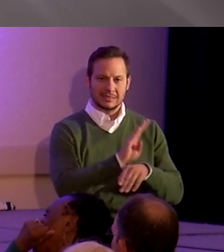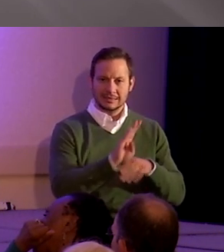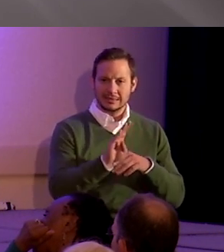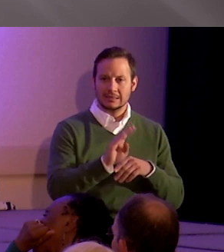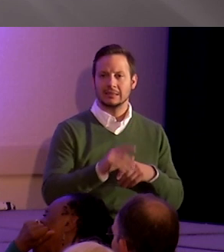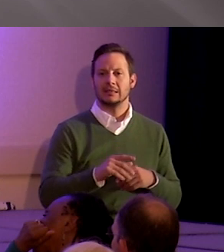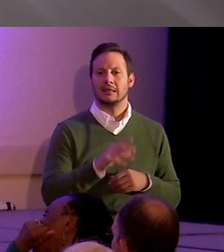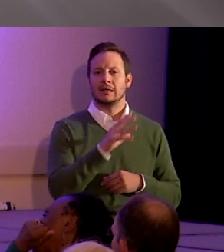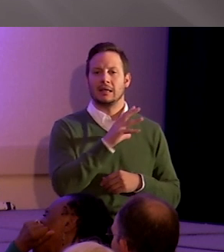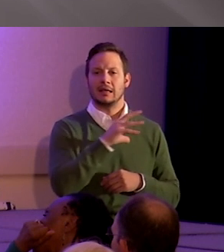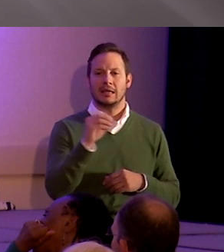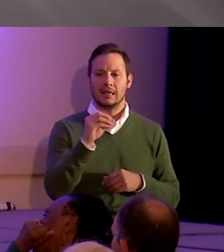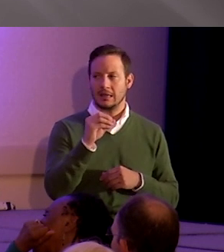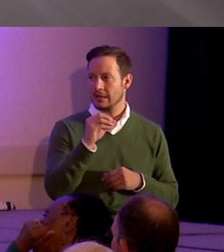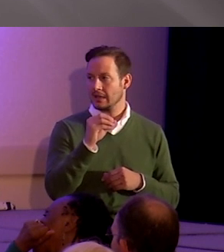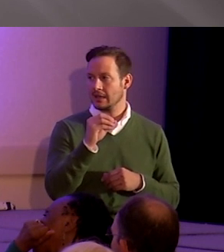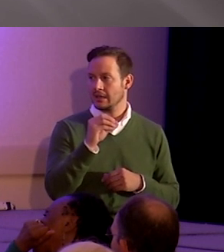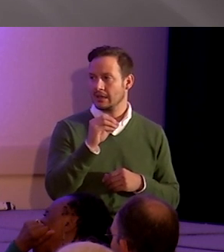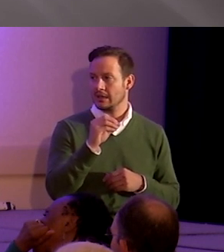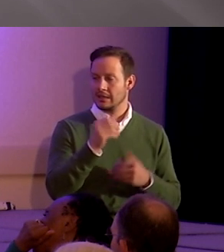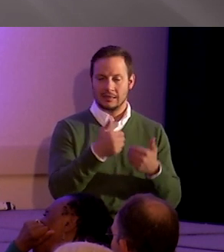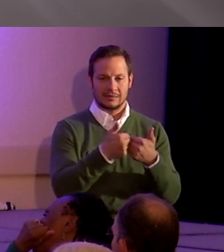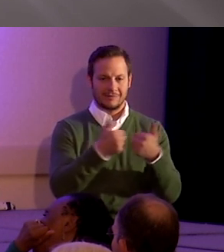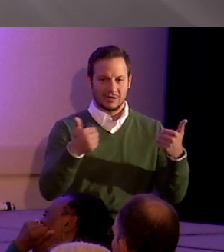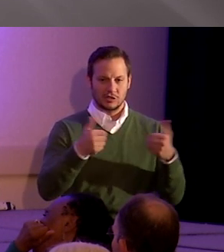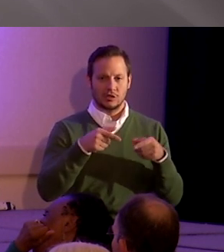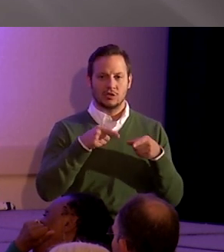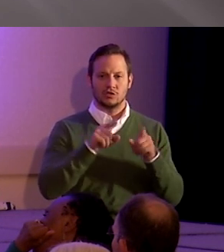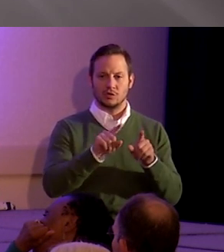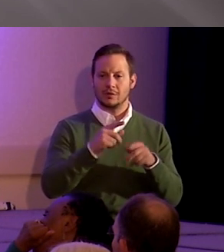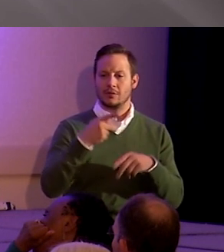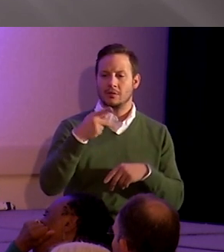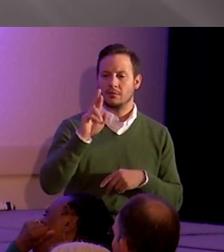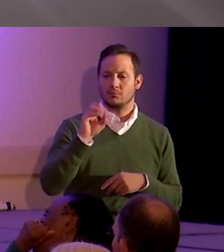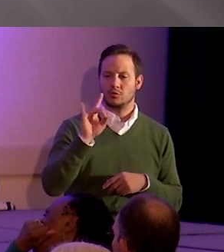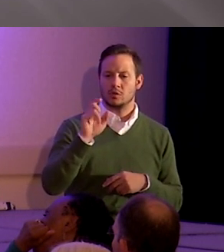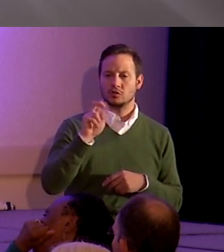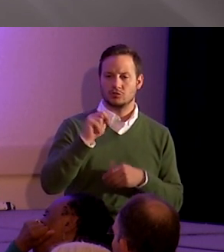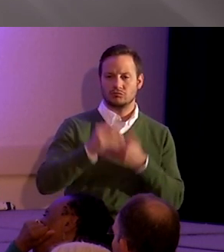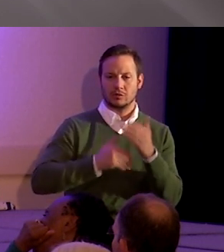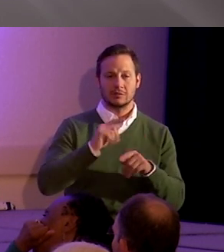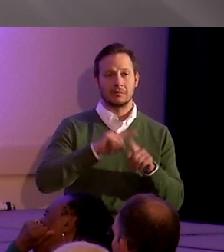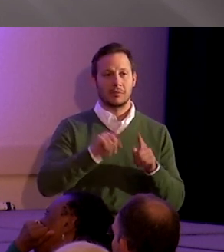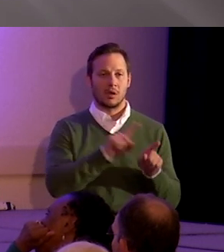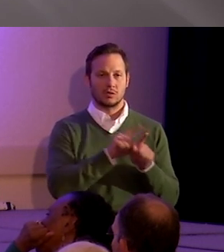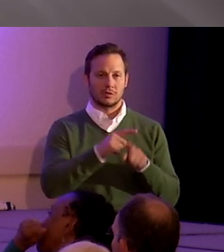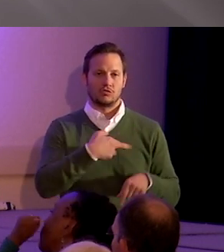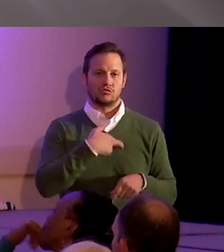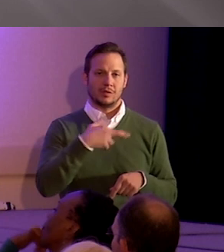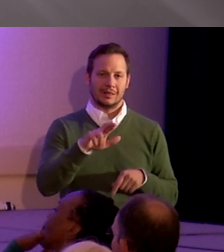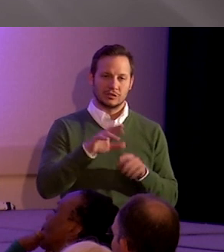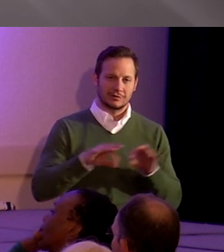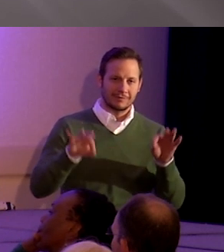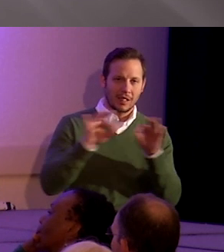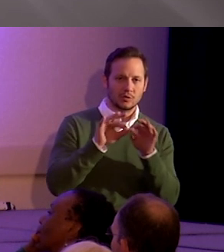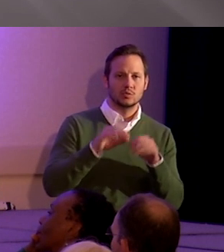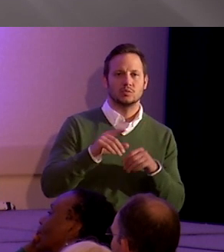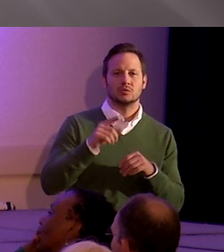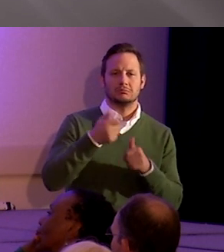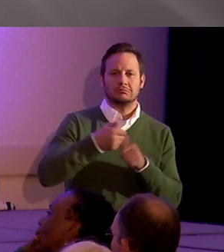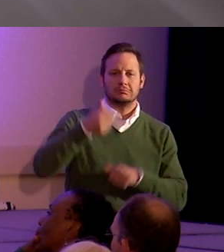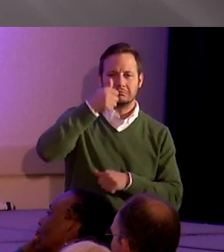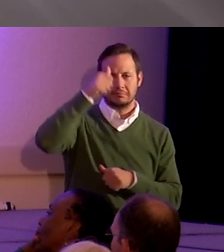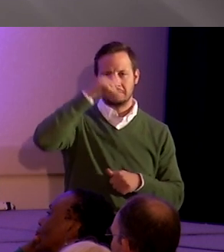sexual divisions in the production process, it's also the product of religious values and chauvinistic traditions